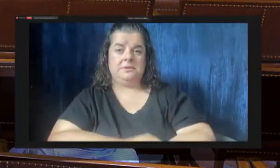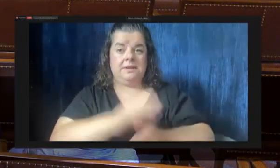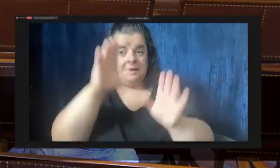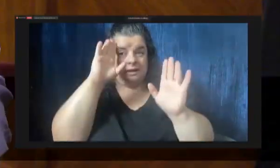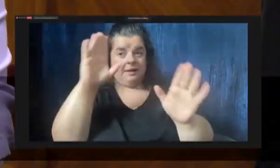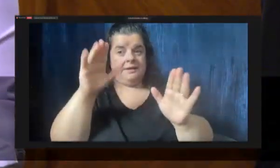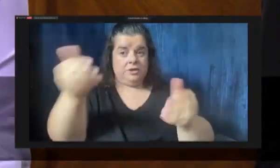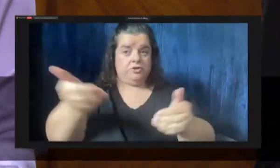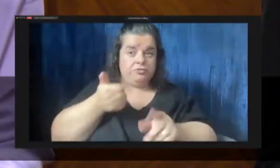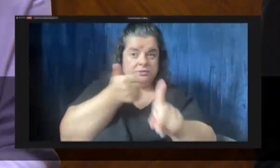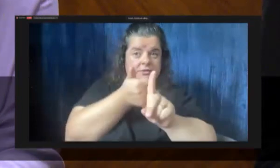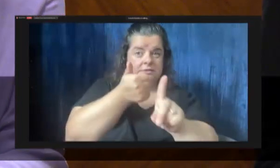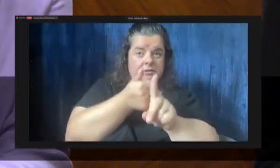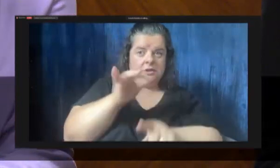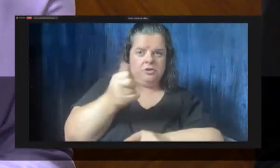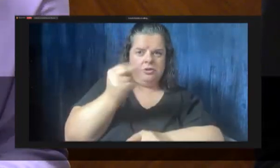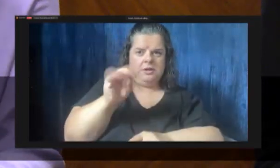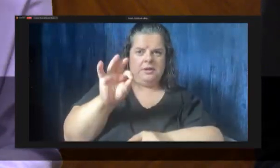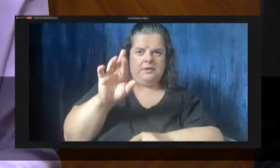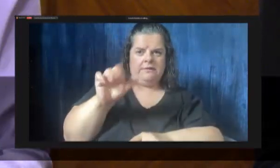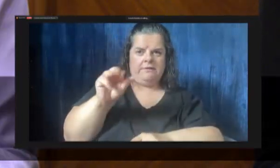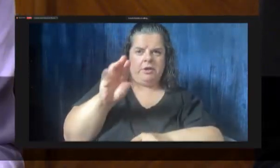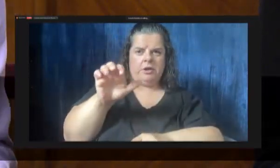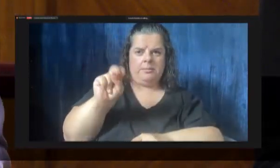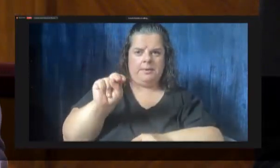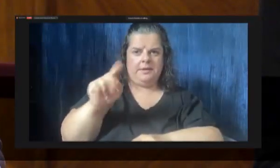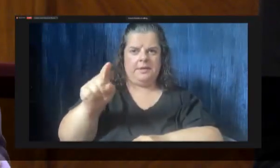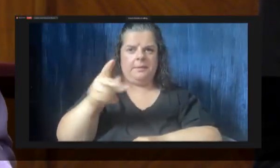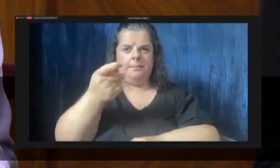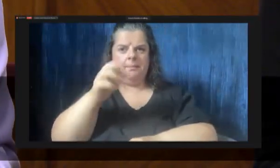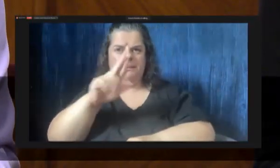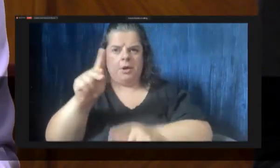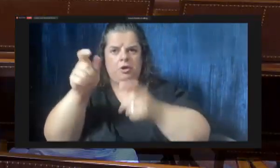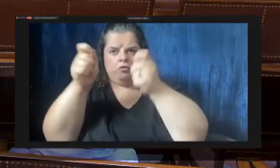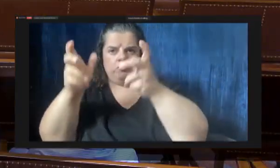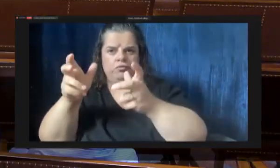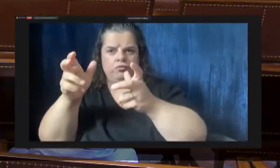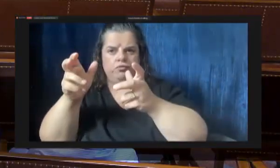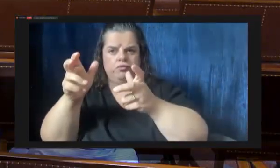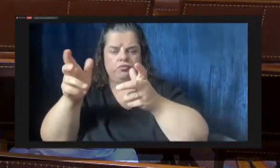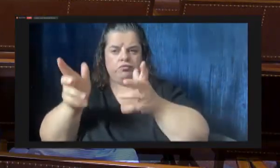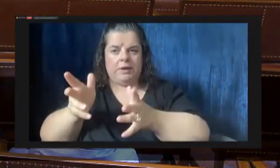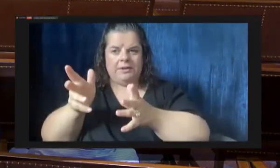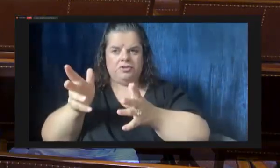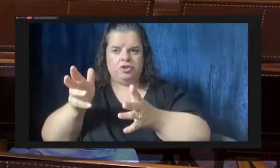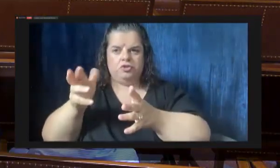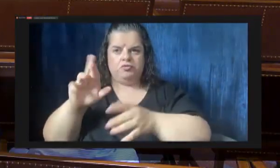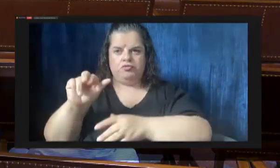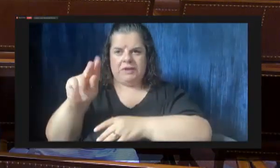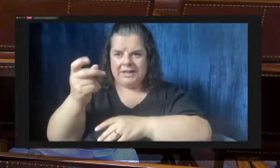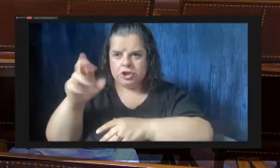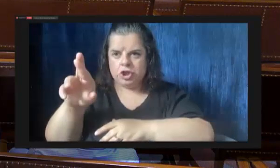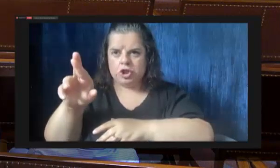Introduce yourself. I'm John Farman. I am the park ranger supervisor here for the city of Pittsburgh.